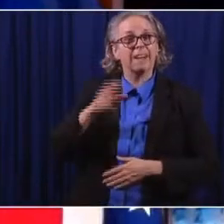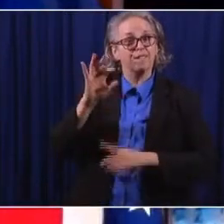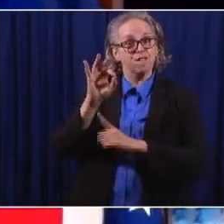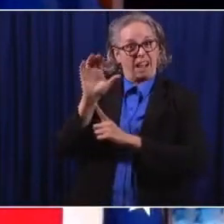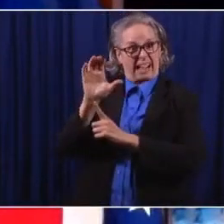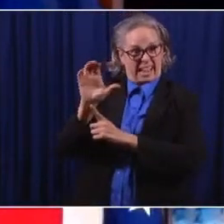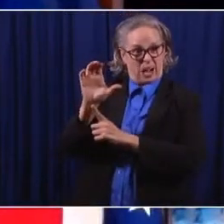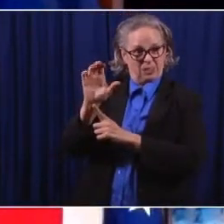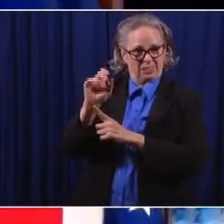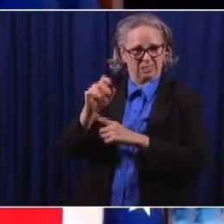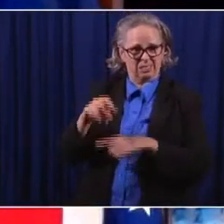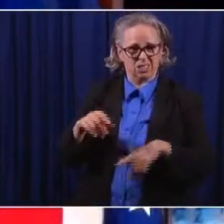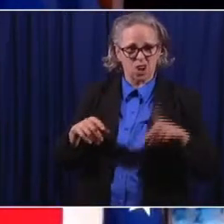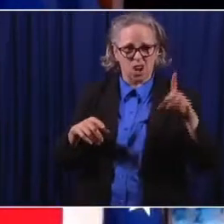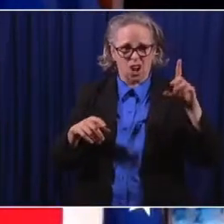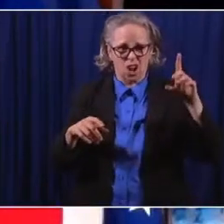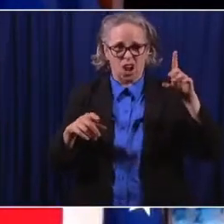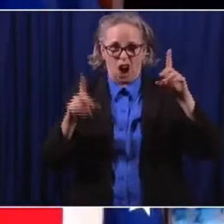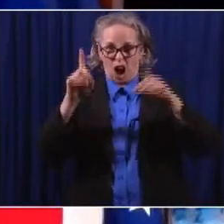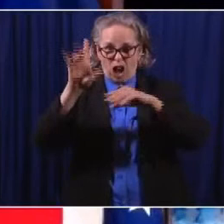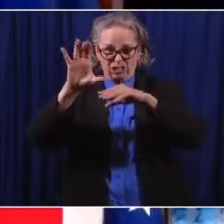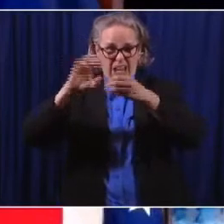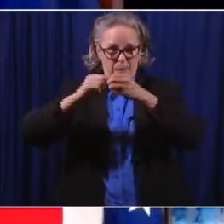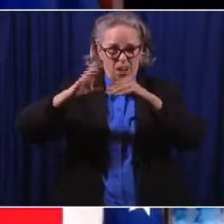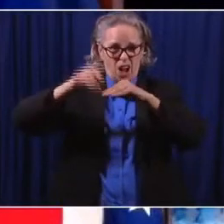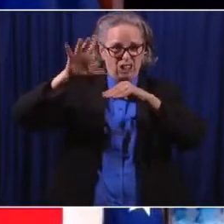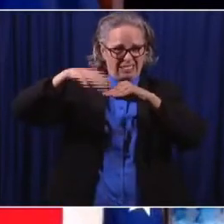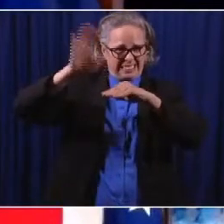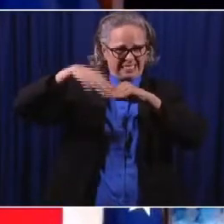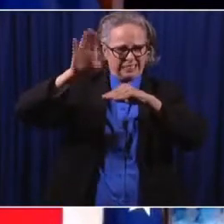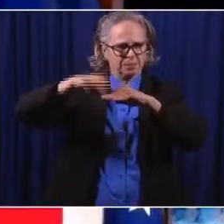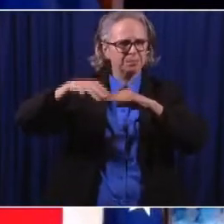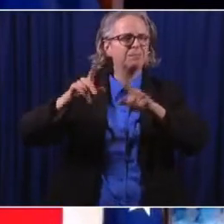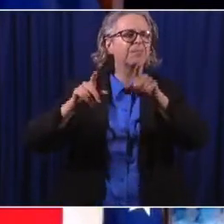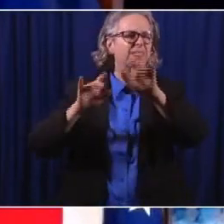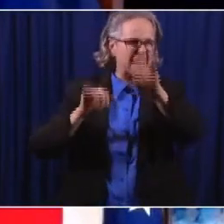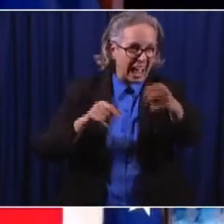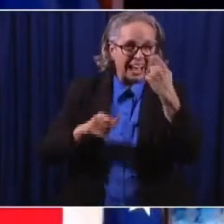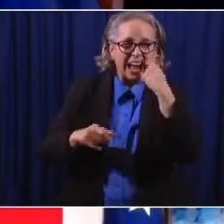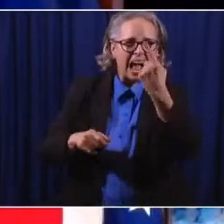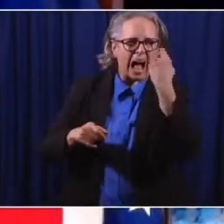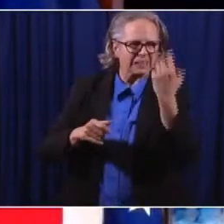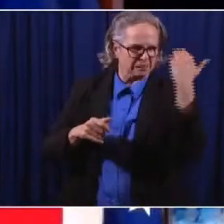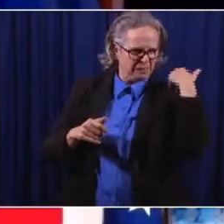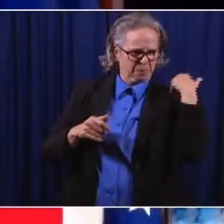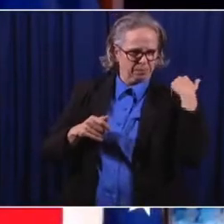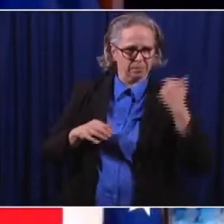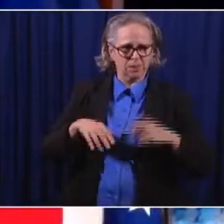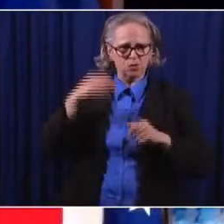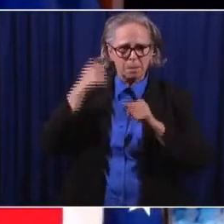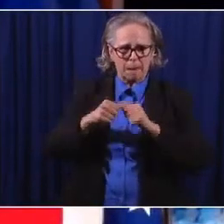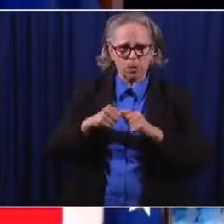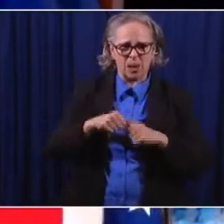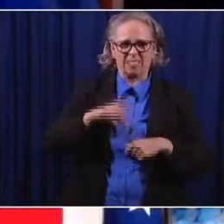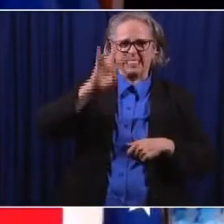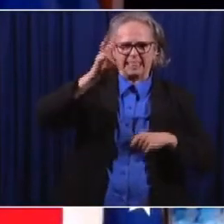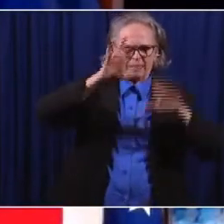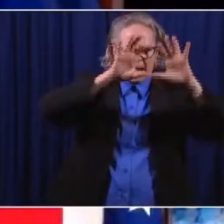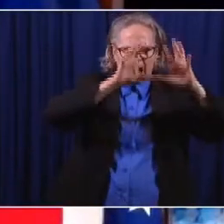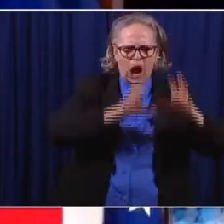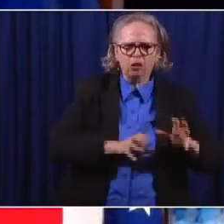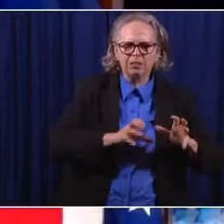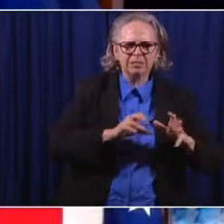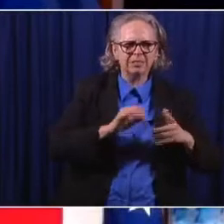per 100,000 number. It's just a reminder to folks who may remember, we have 7 categories, and you must hit at least